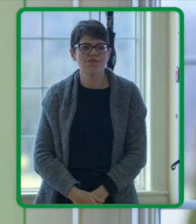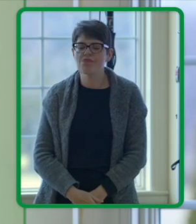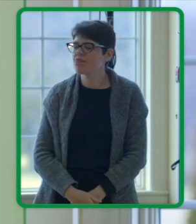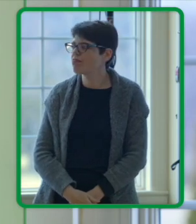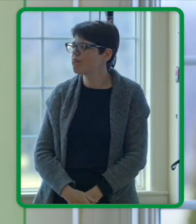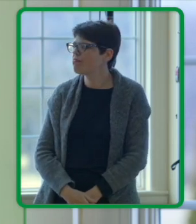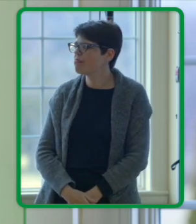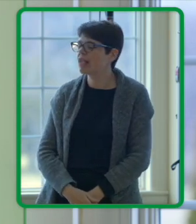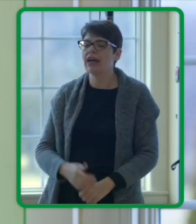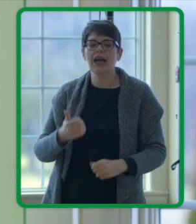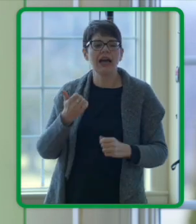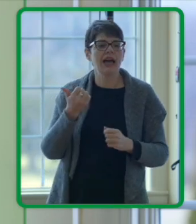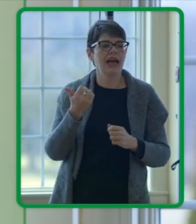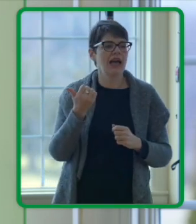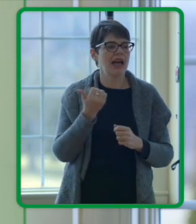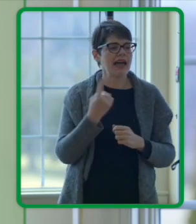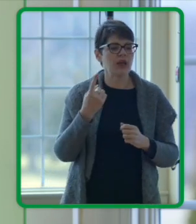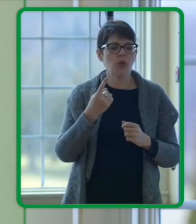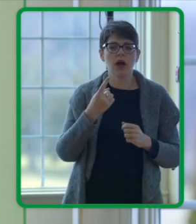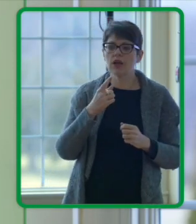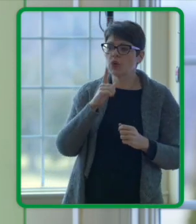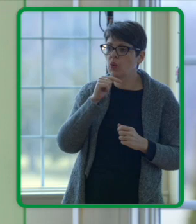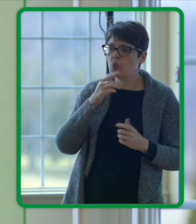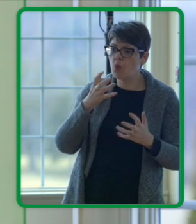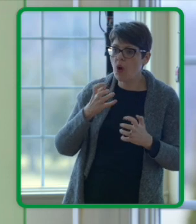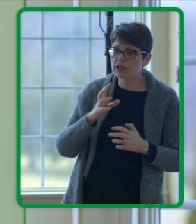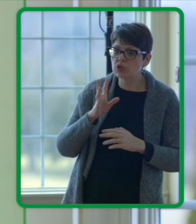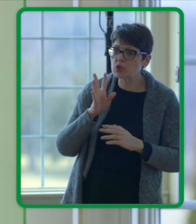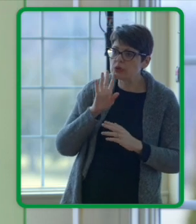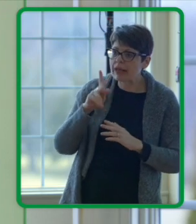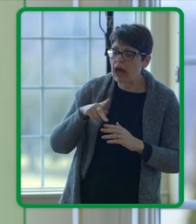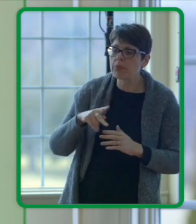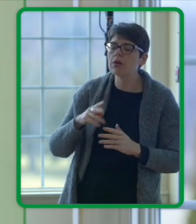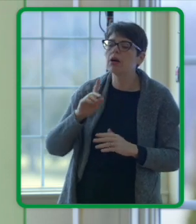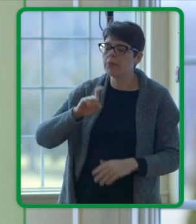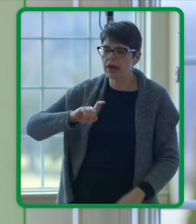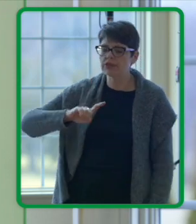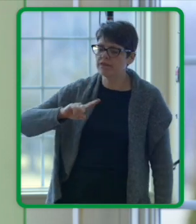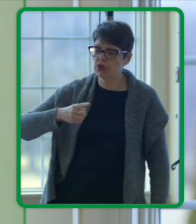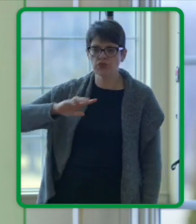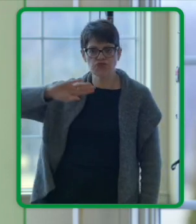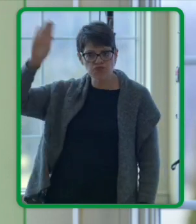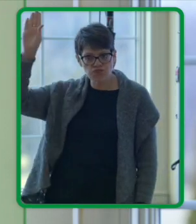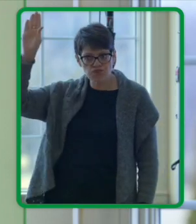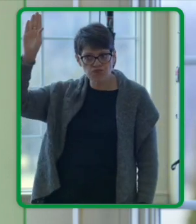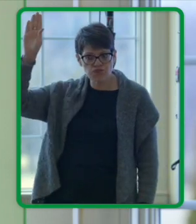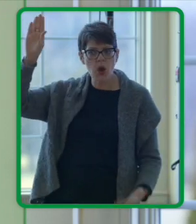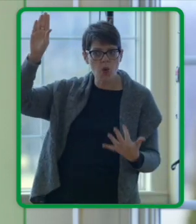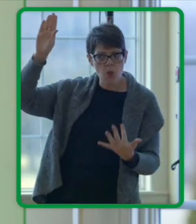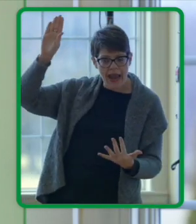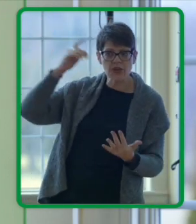assembly throughout the meeting must raise their hand and ask to be recognized. And please remember